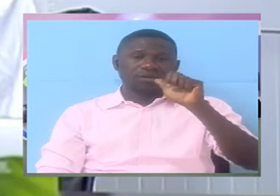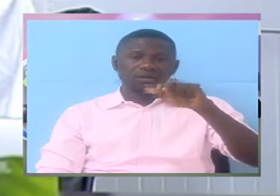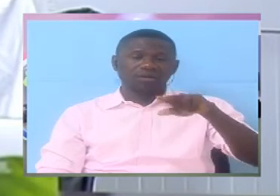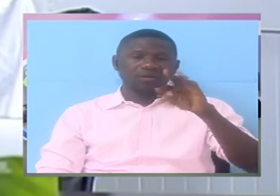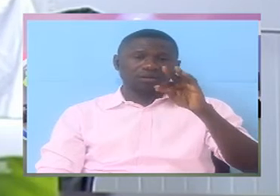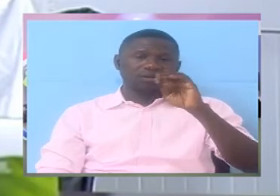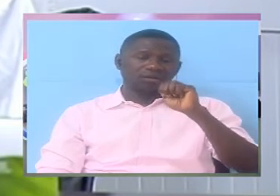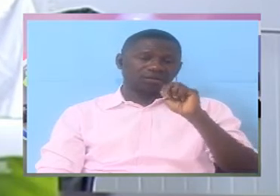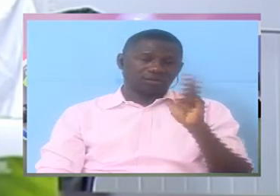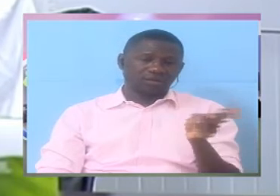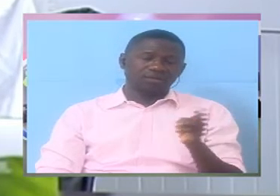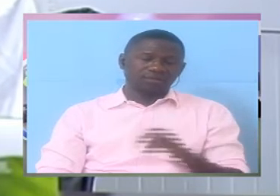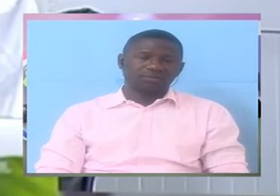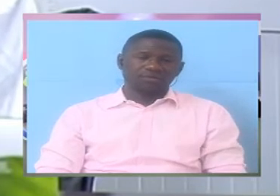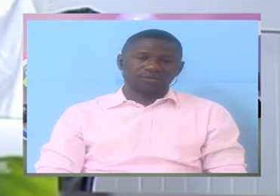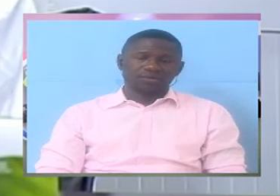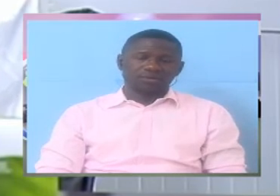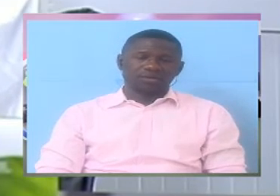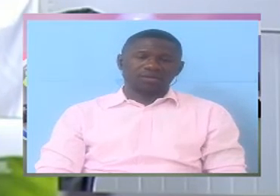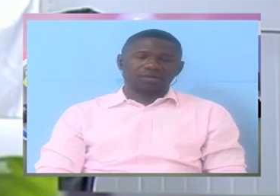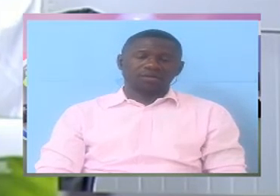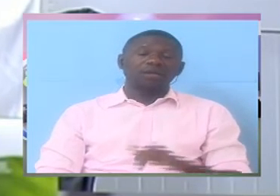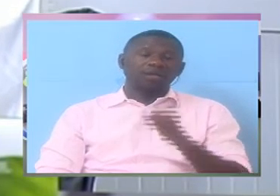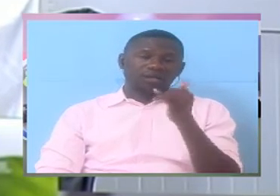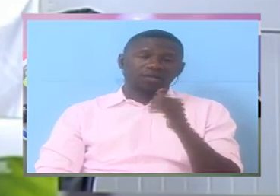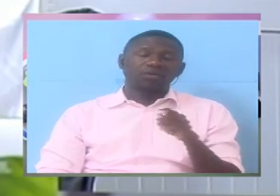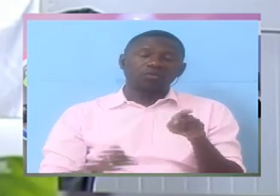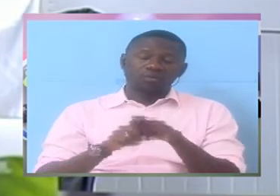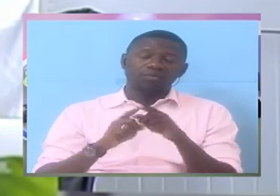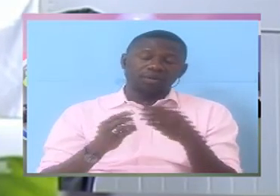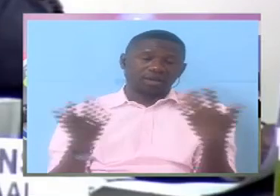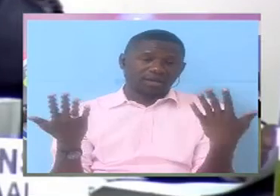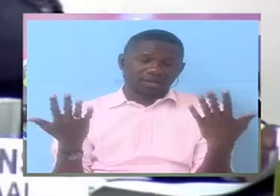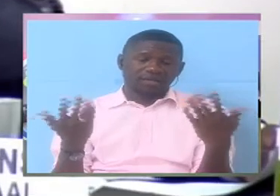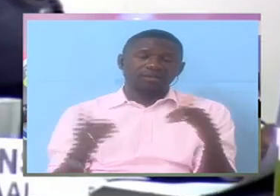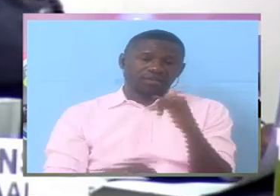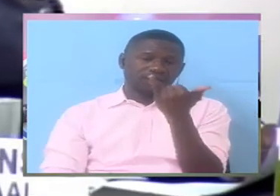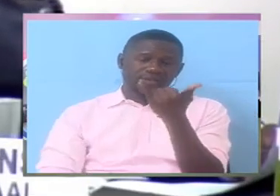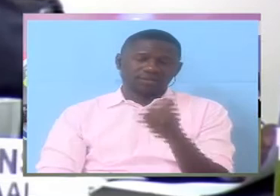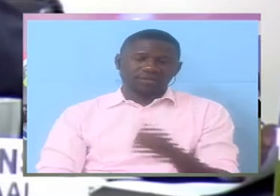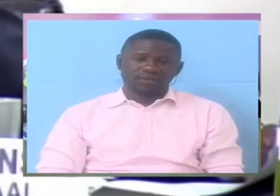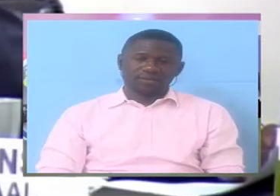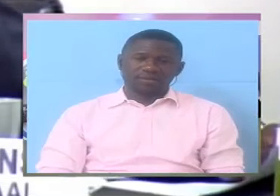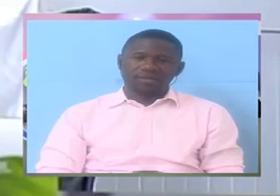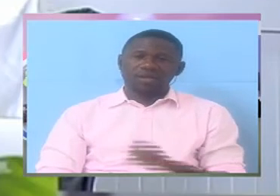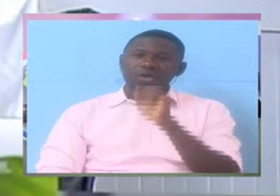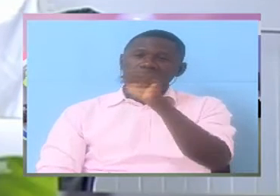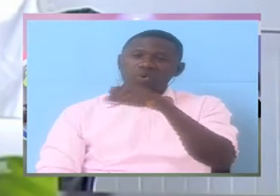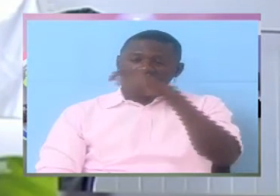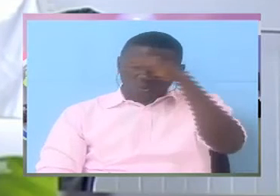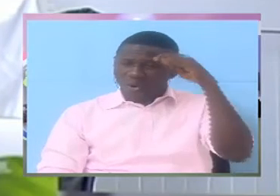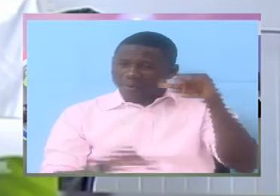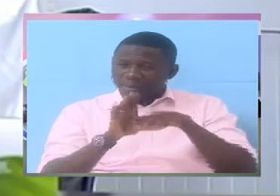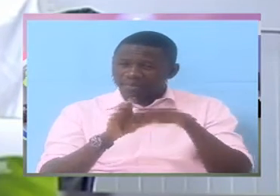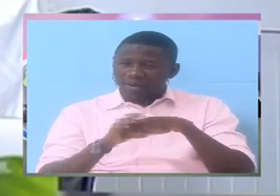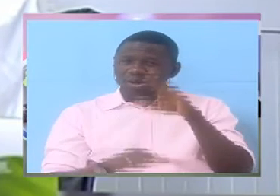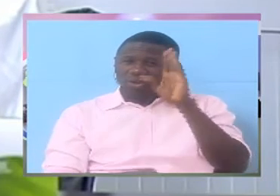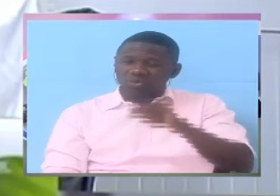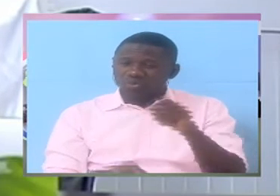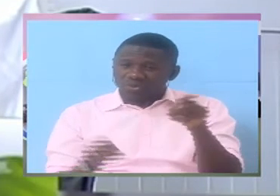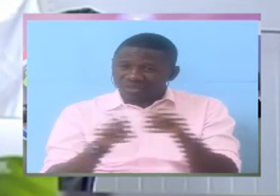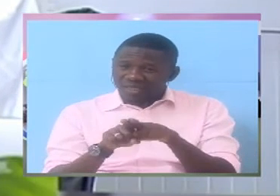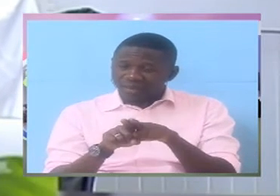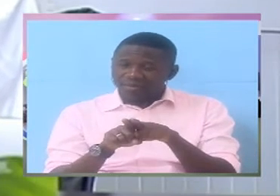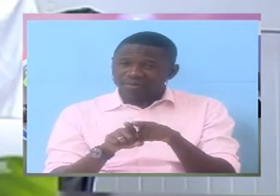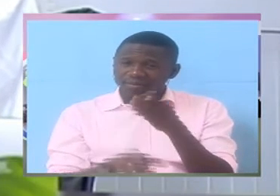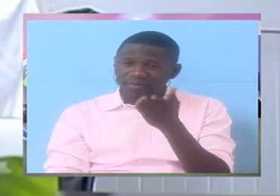Mbulola, yes. With my hand, Mbulola, ngali palede. Your colleagues, did they do the same? Ido nyo kote ngolo, fall for na yu wala kebang.